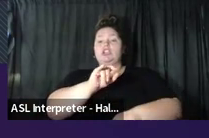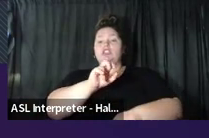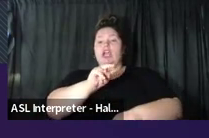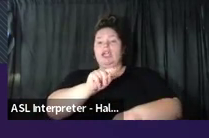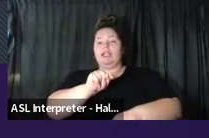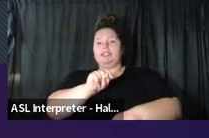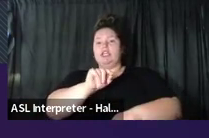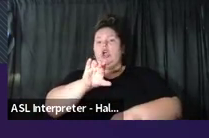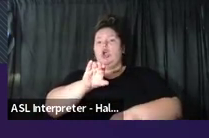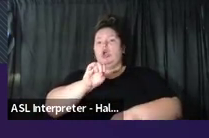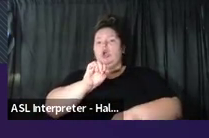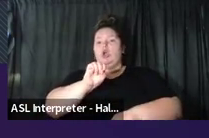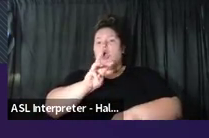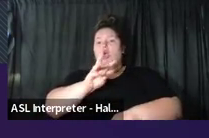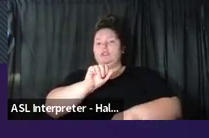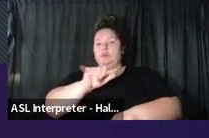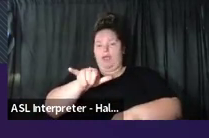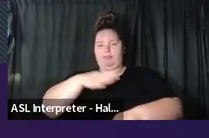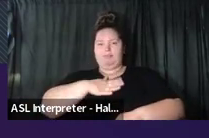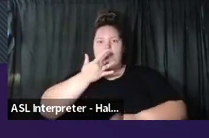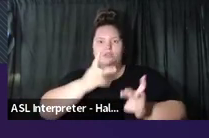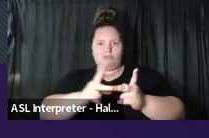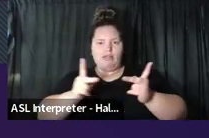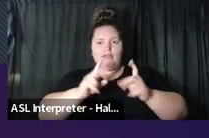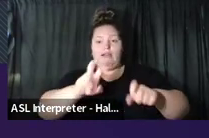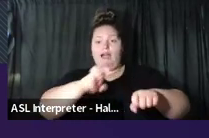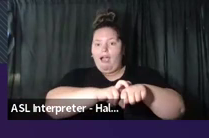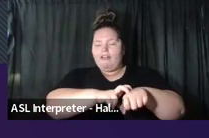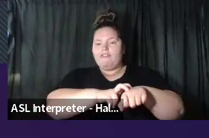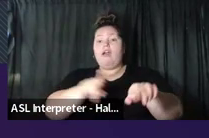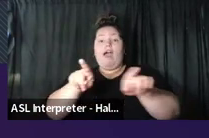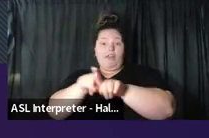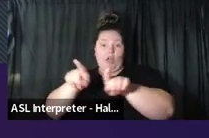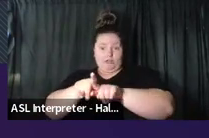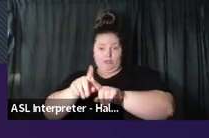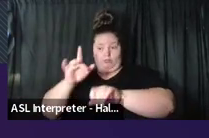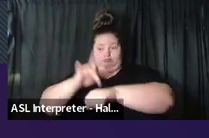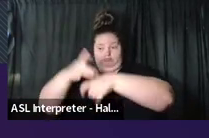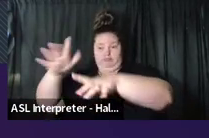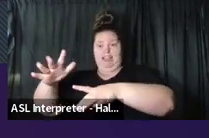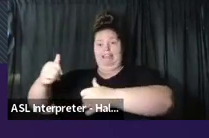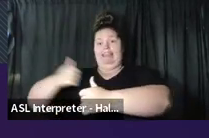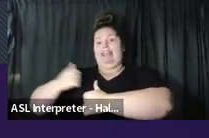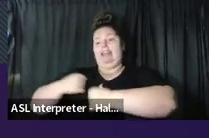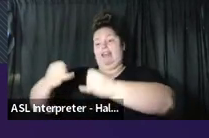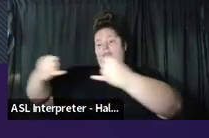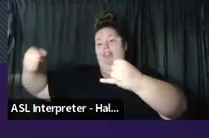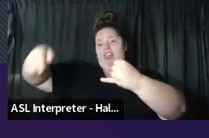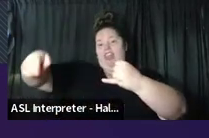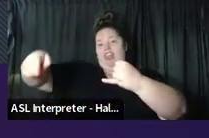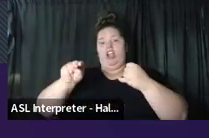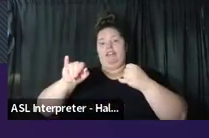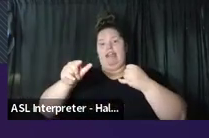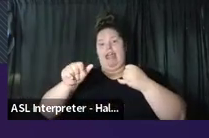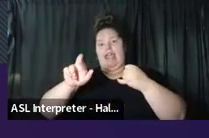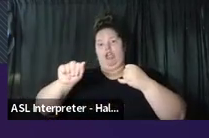I've been is Ireland. I've been to the Canadian side of Niagara Falls as well. And one of my favorite